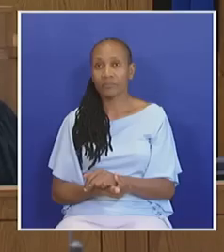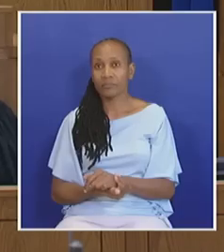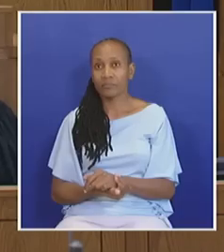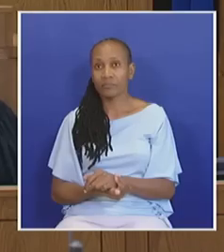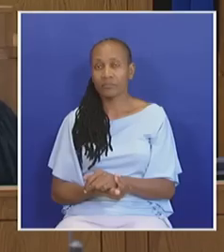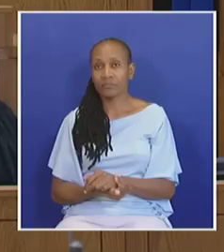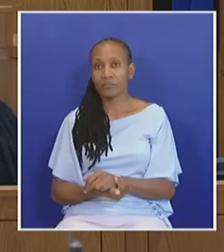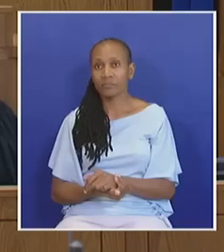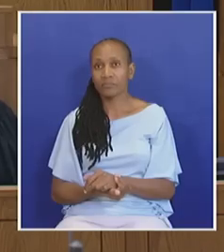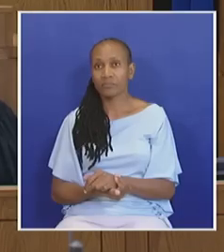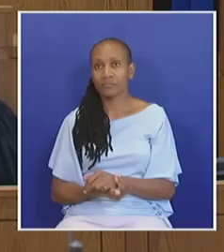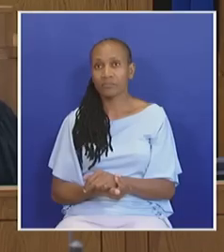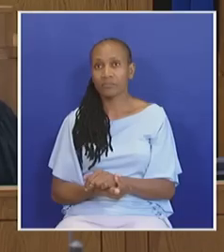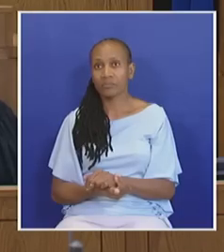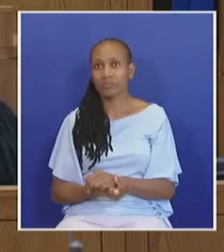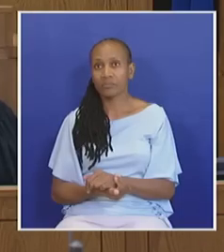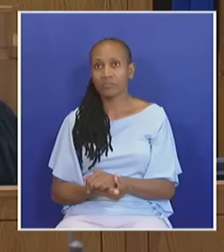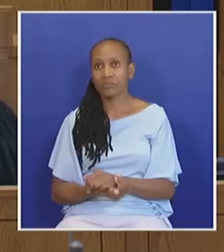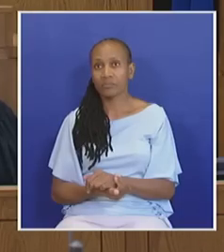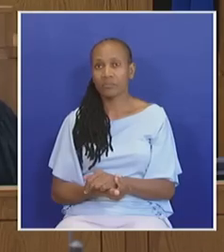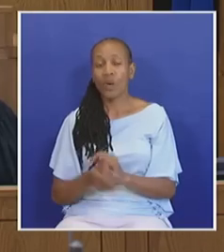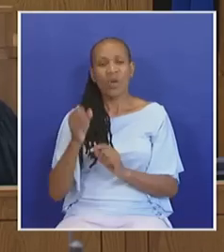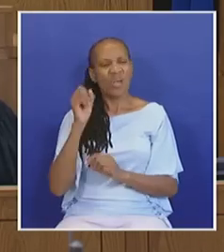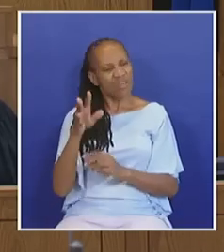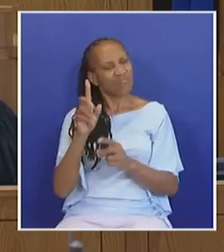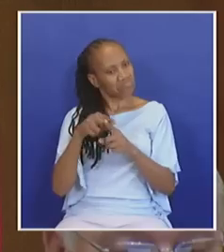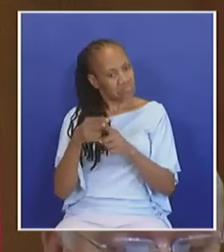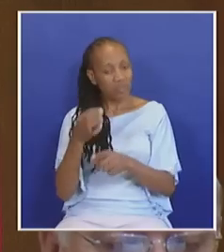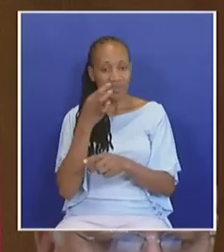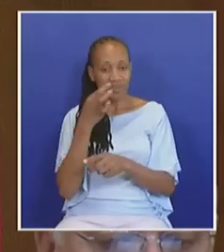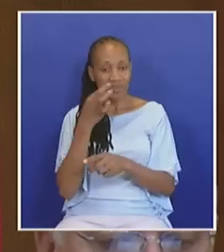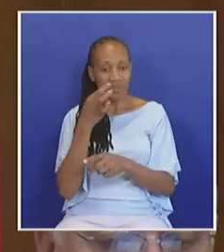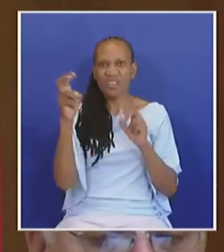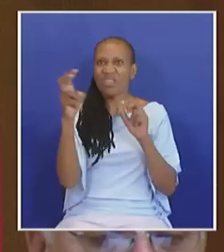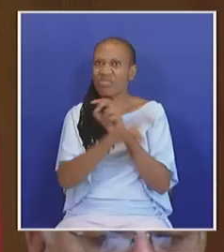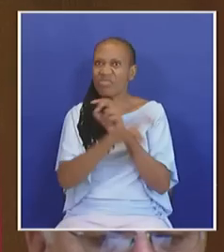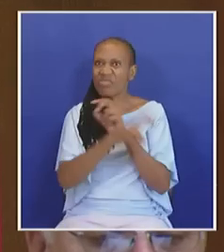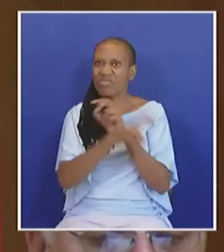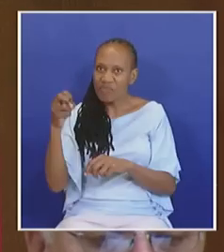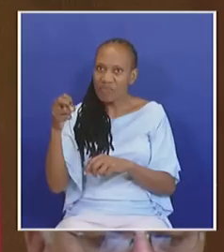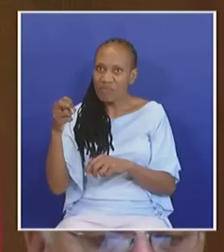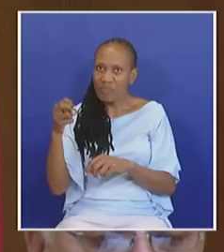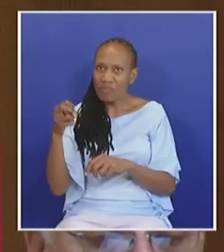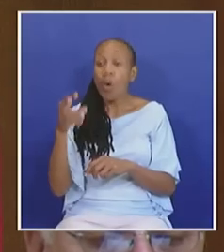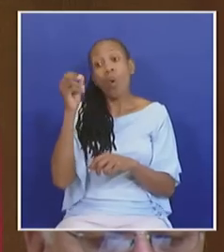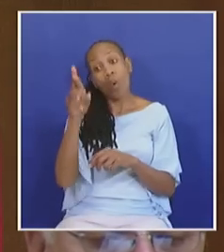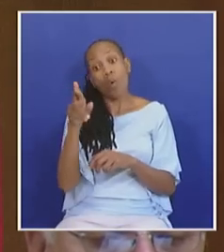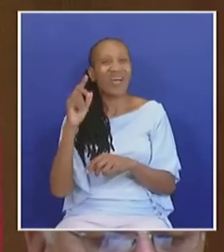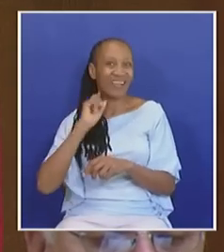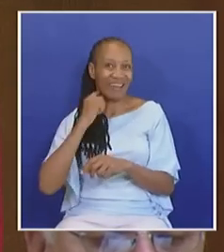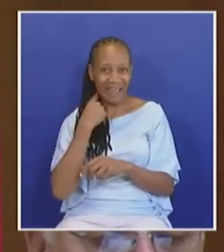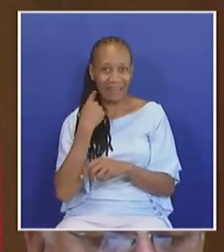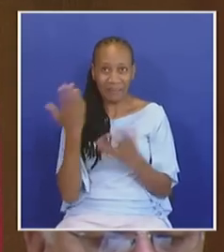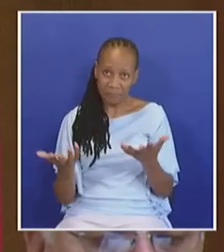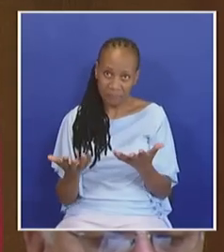There's always a ruling when somebody is called a thief in this house, when they say or a liar.